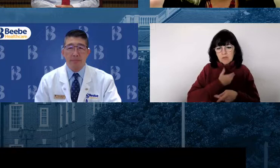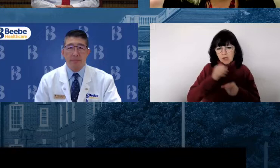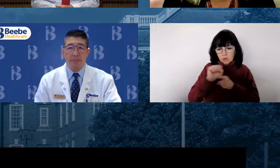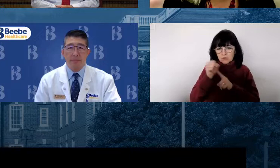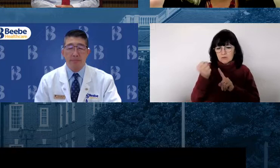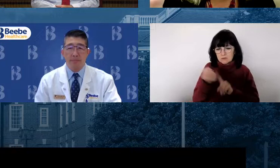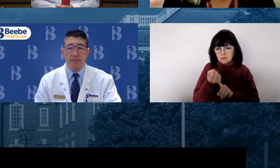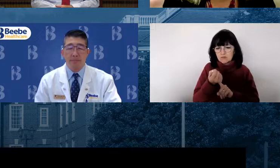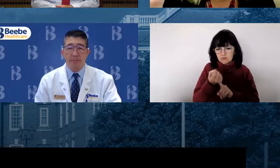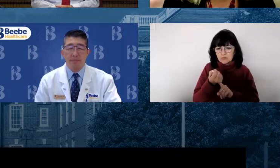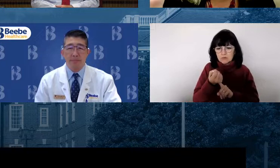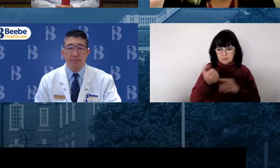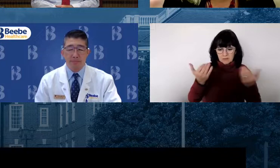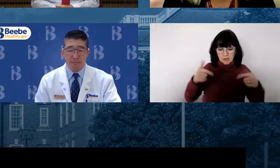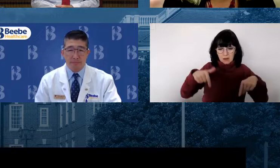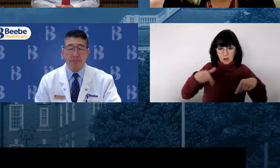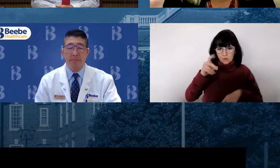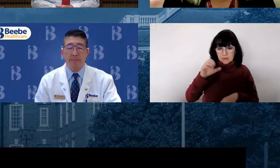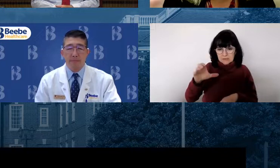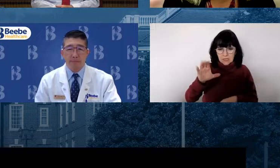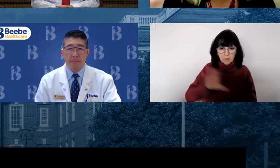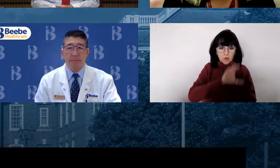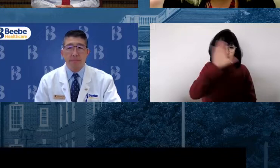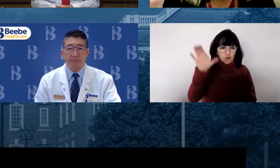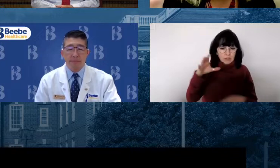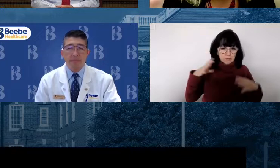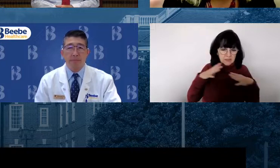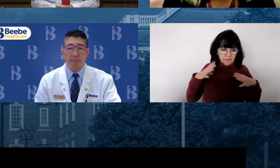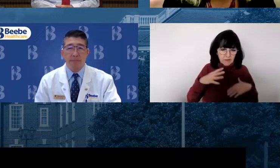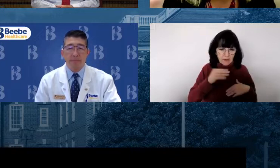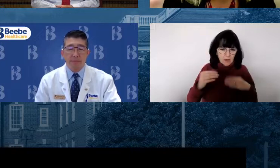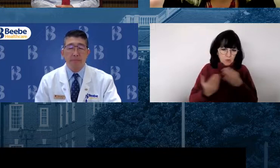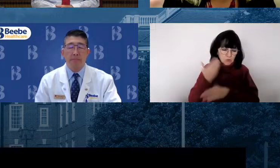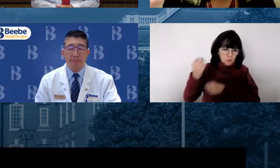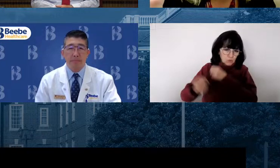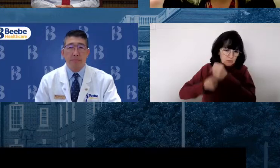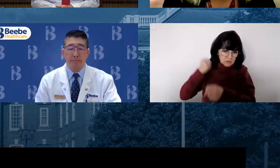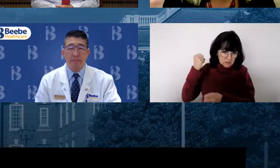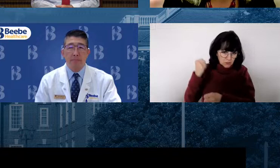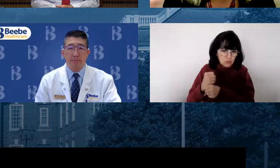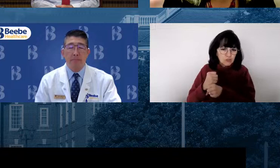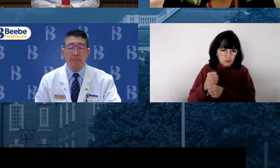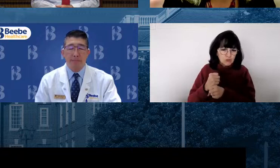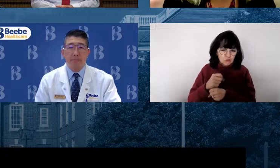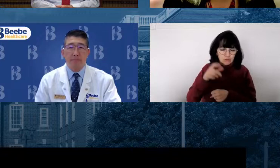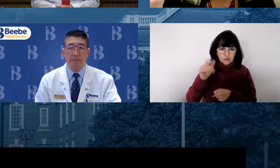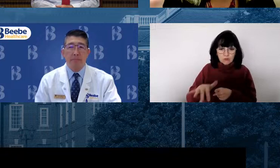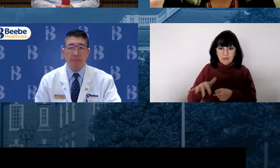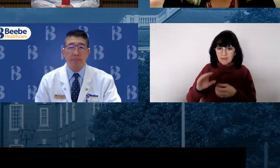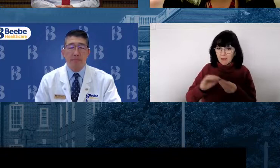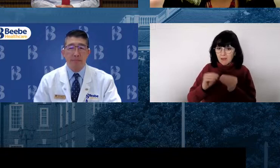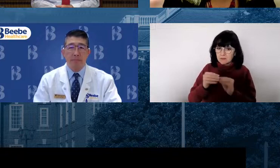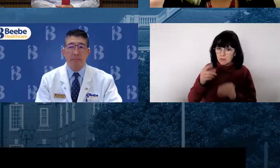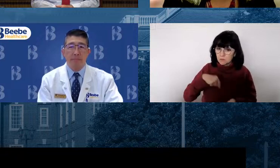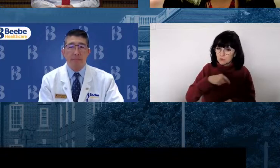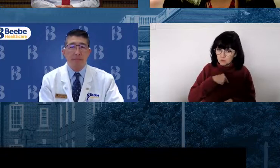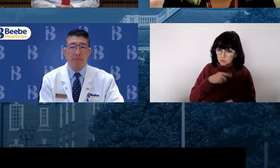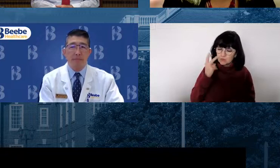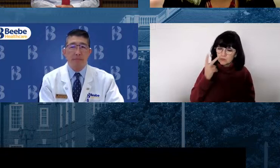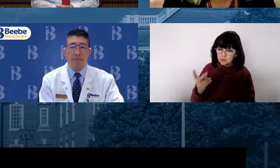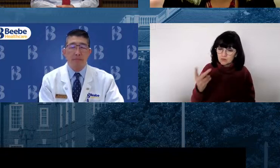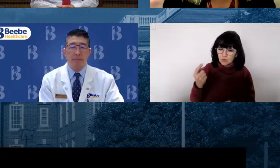the Christmas vacation and the new year, the surge we saw last year. We'll take you